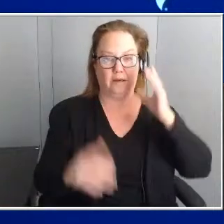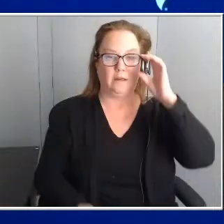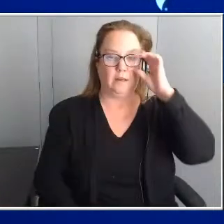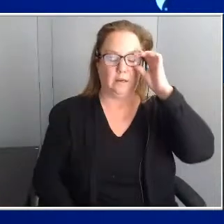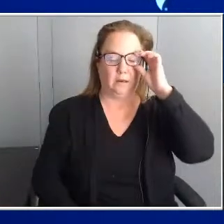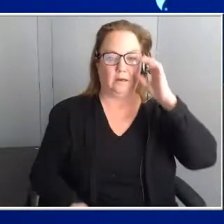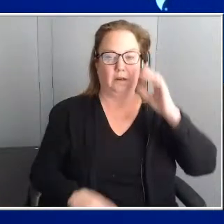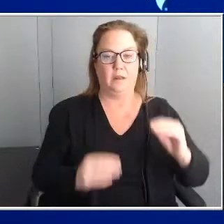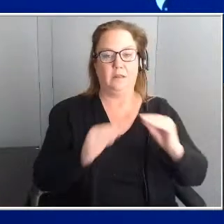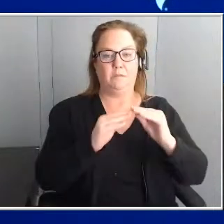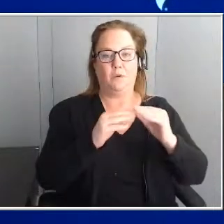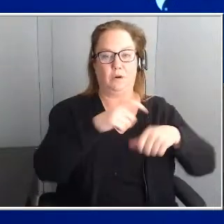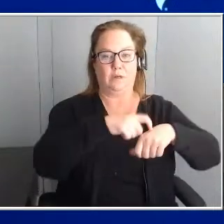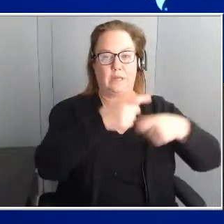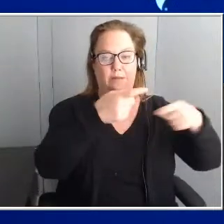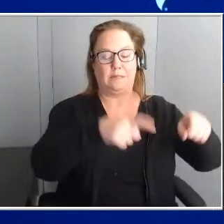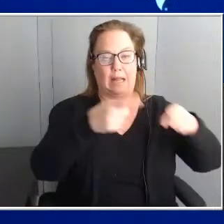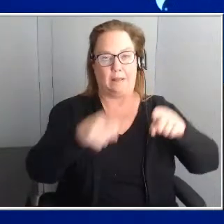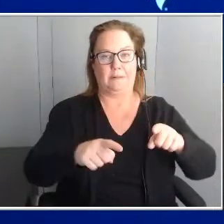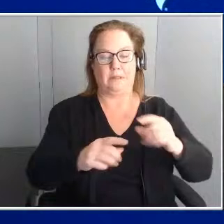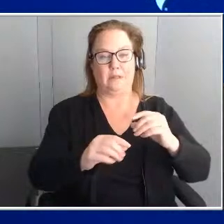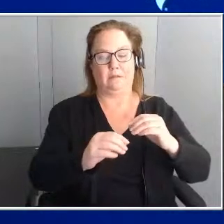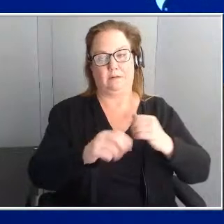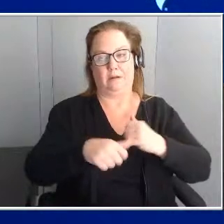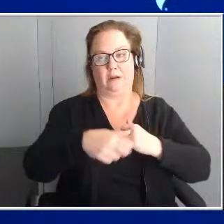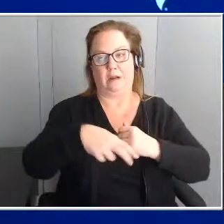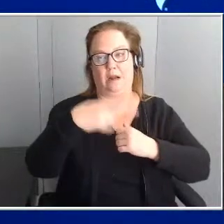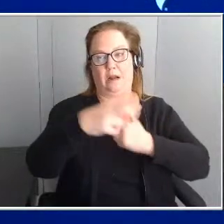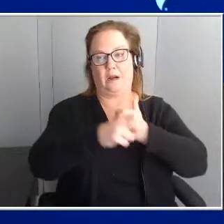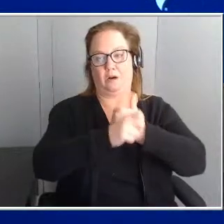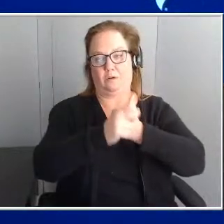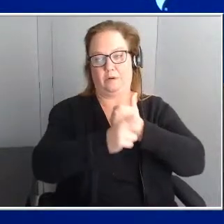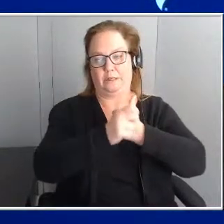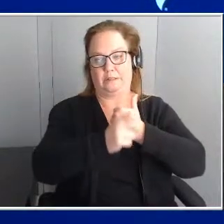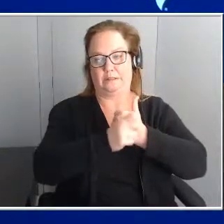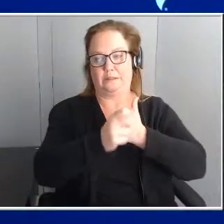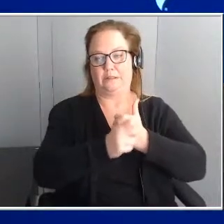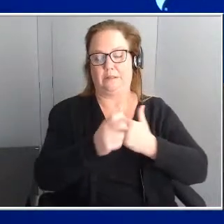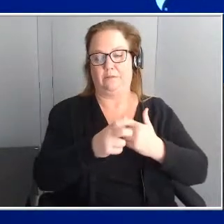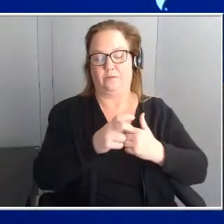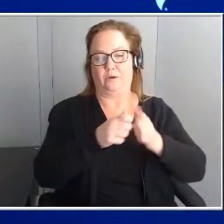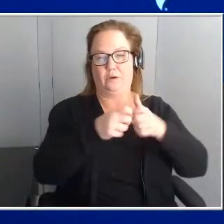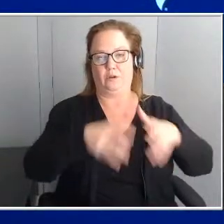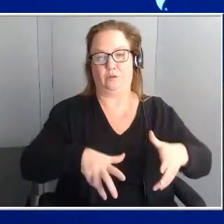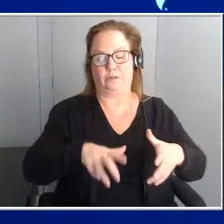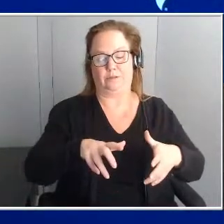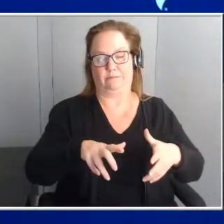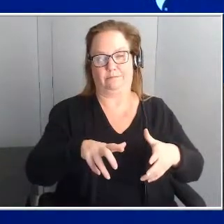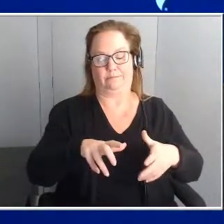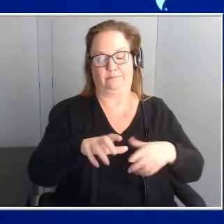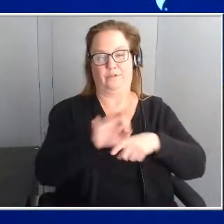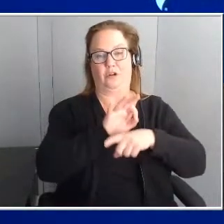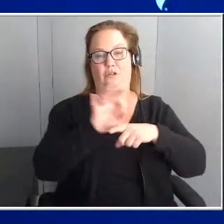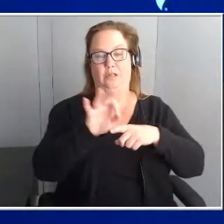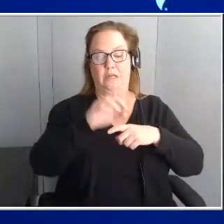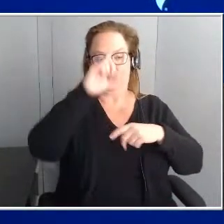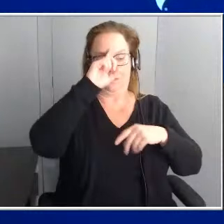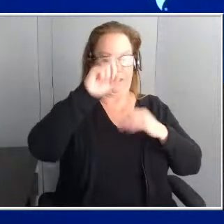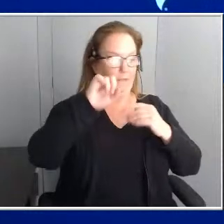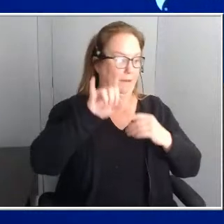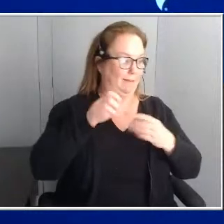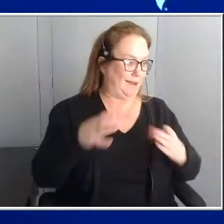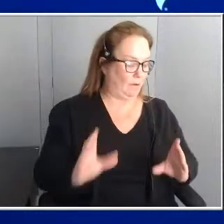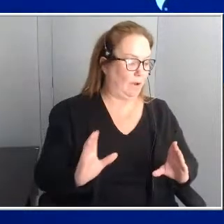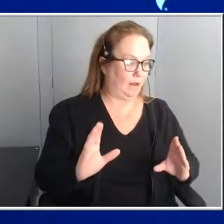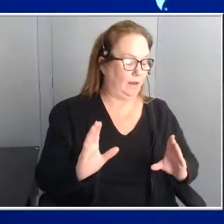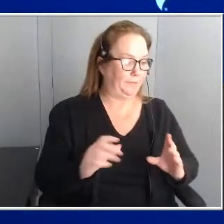the more times it happens, the more risk you are for losing function, things like that. So I would just think of it that way.